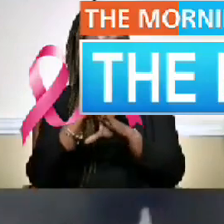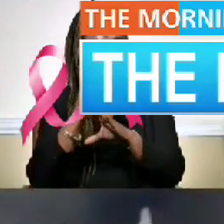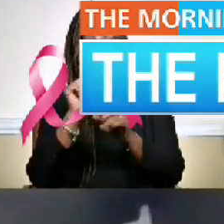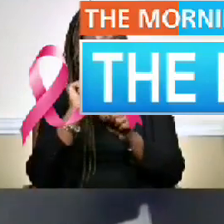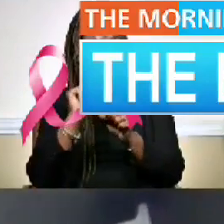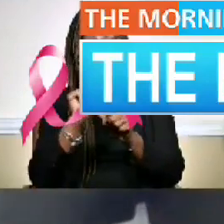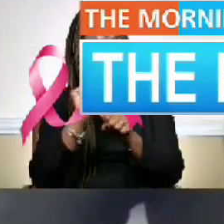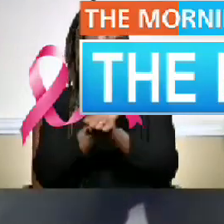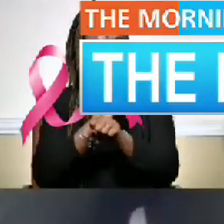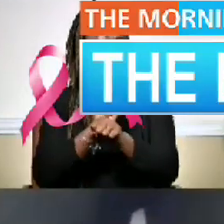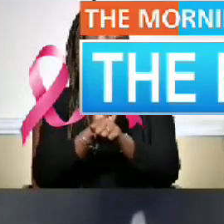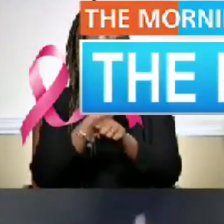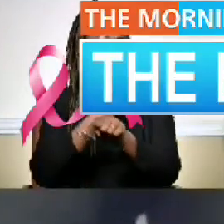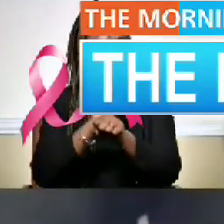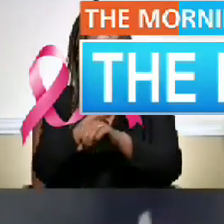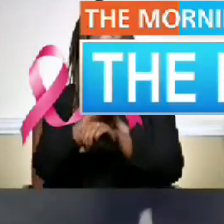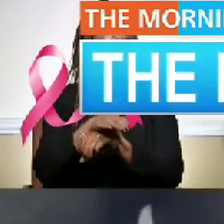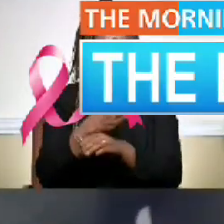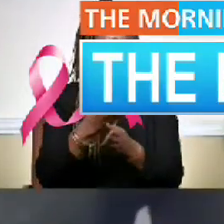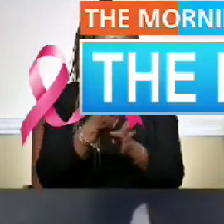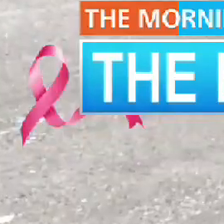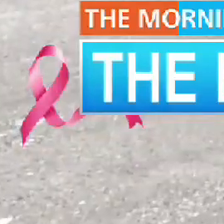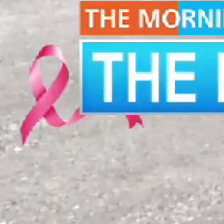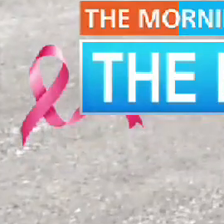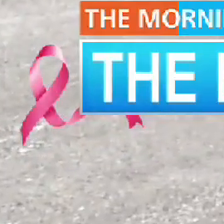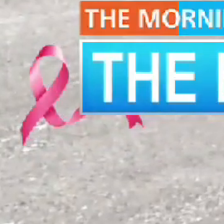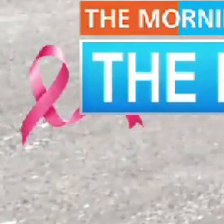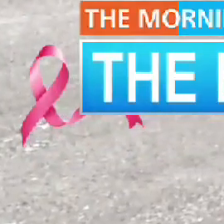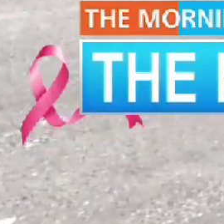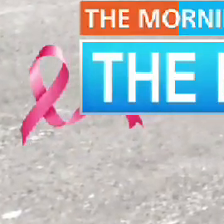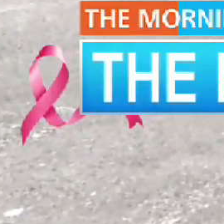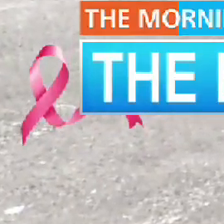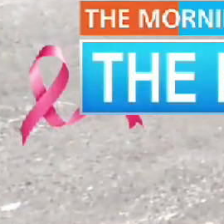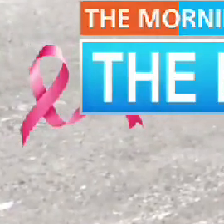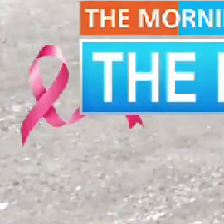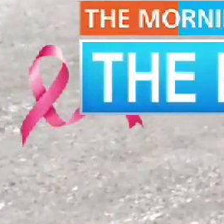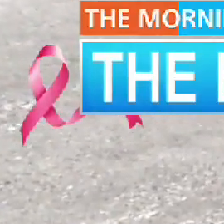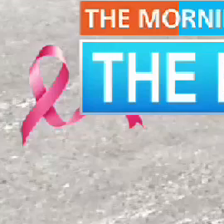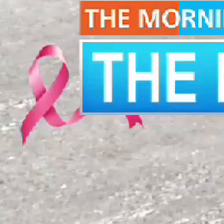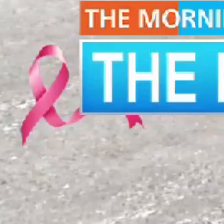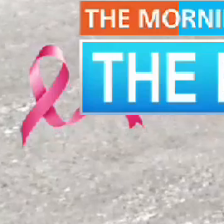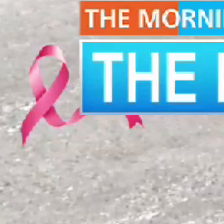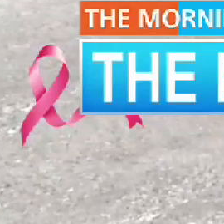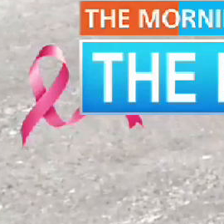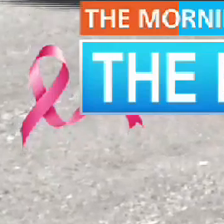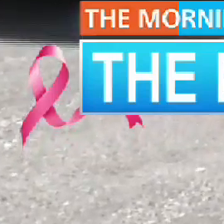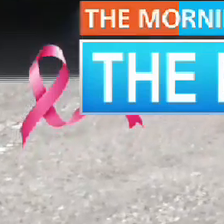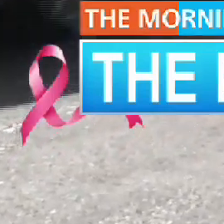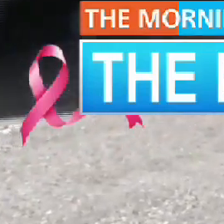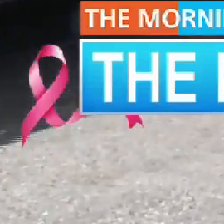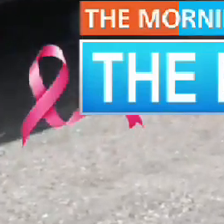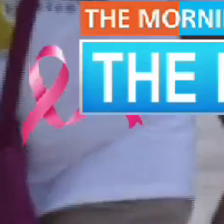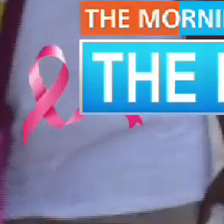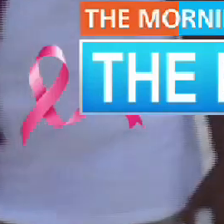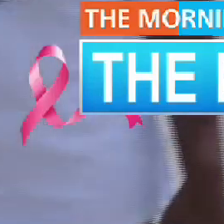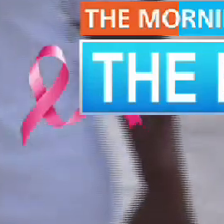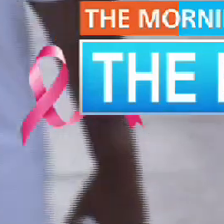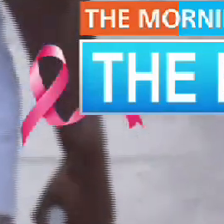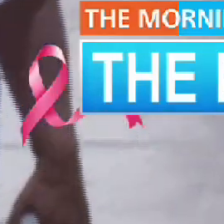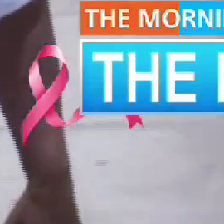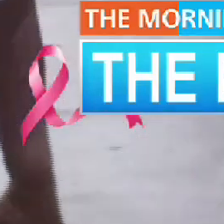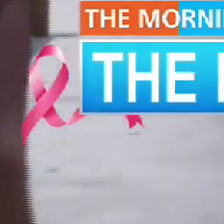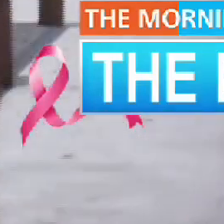the workforce of the Commonwealth of the Bahamas. Meantime, the Ministry of Trade and Industry continues to chip away at the World Trade